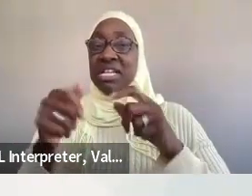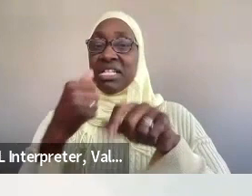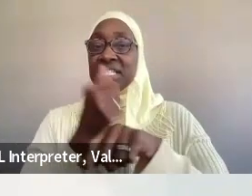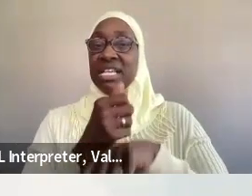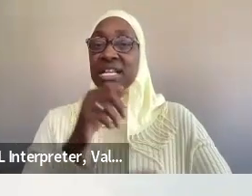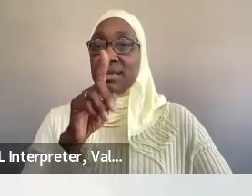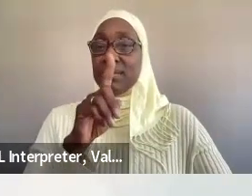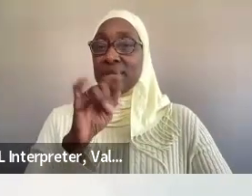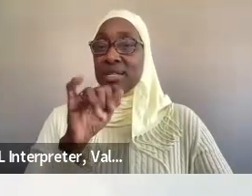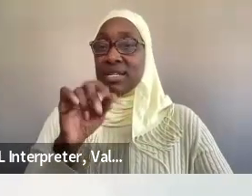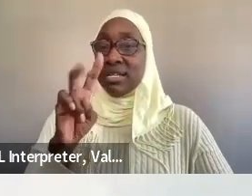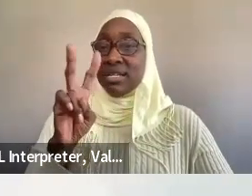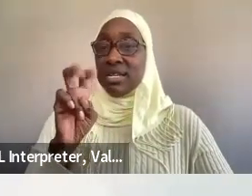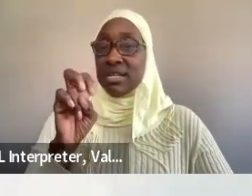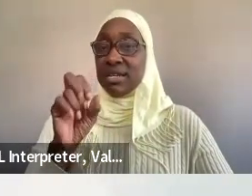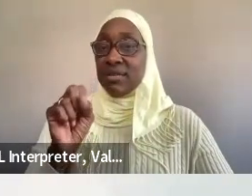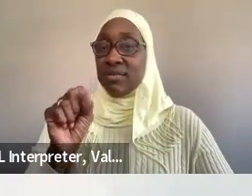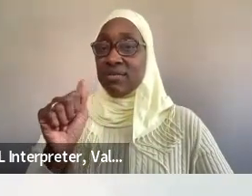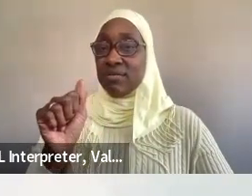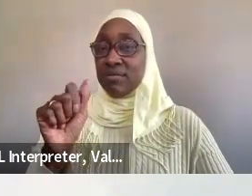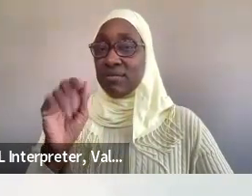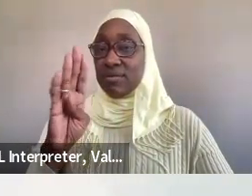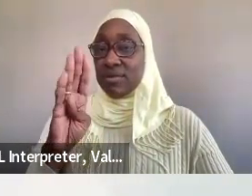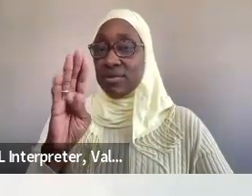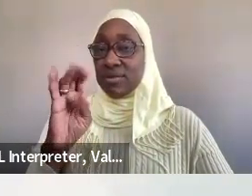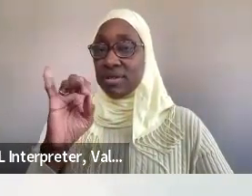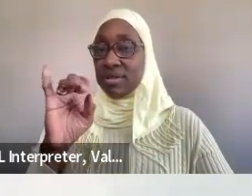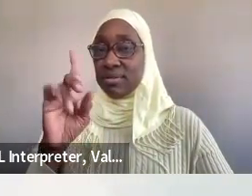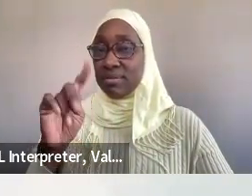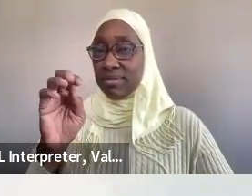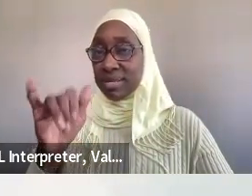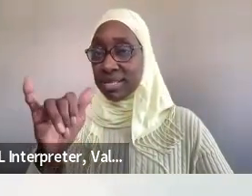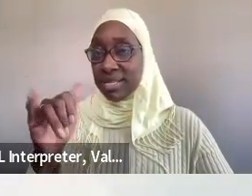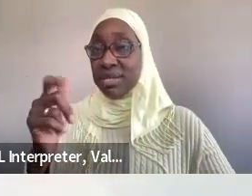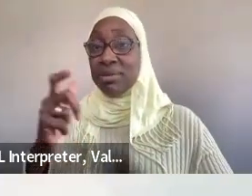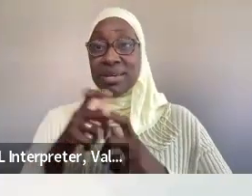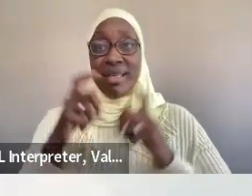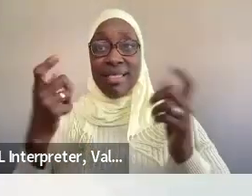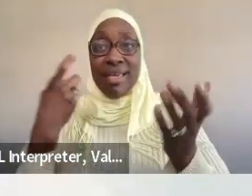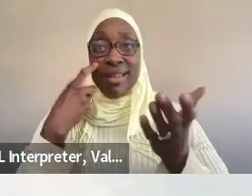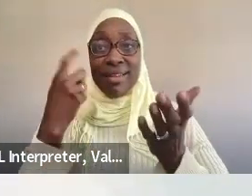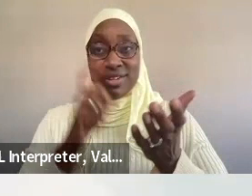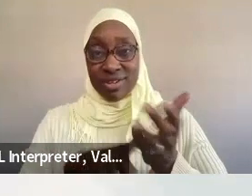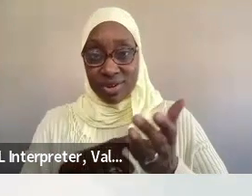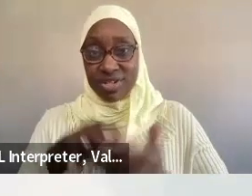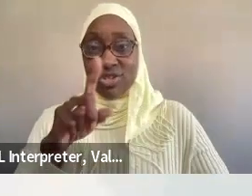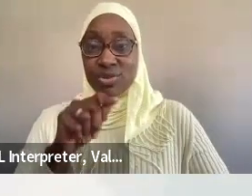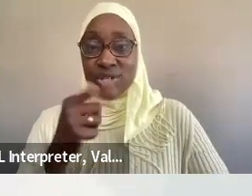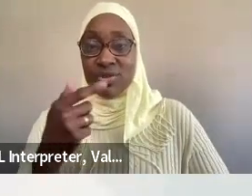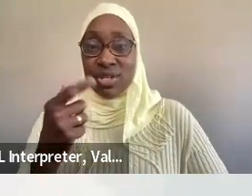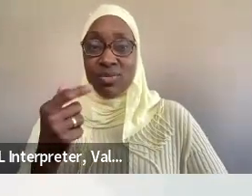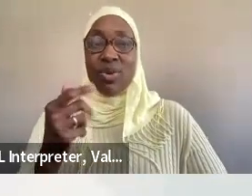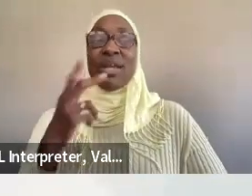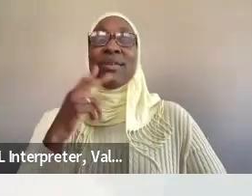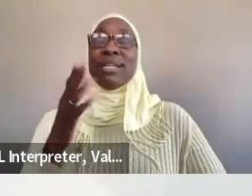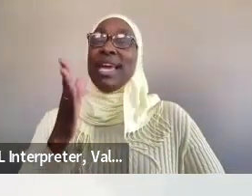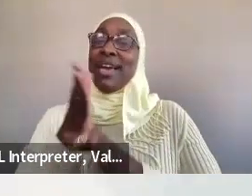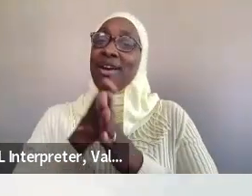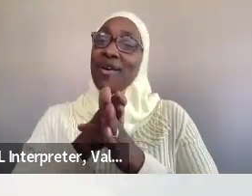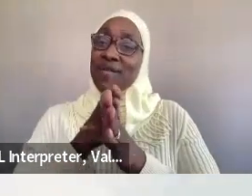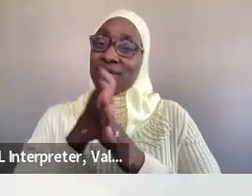recognition in the fall of 2021, and then we received official recognition from the university in the spring and summer